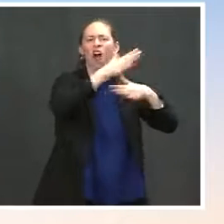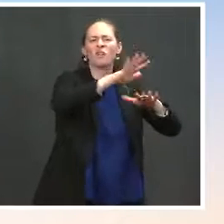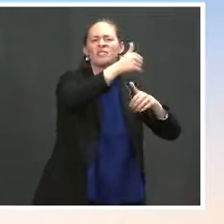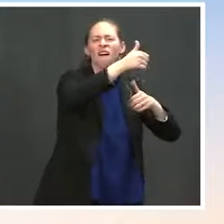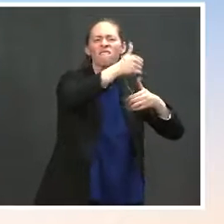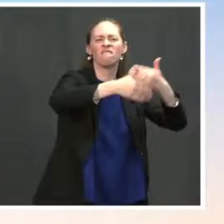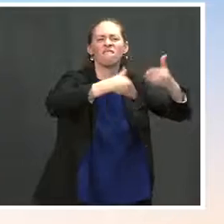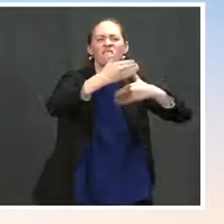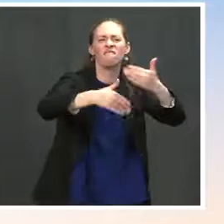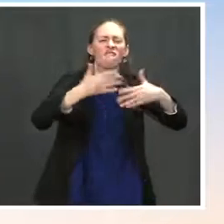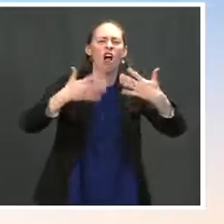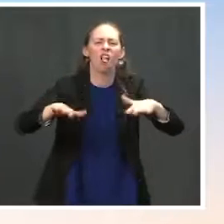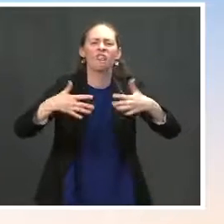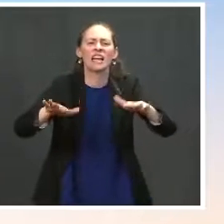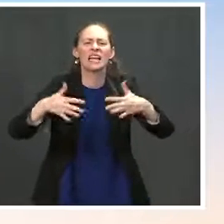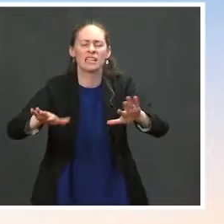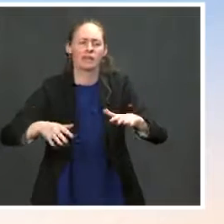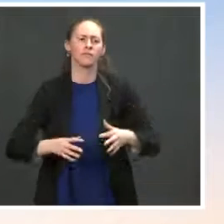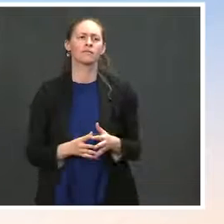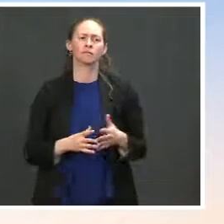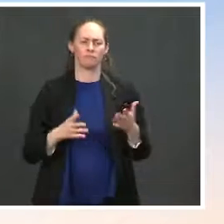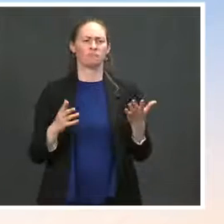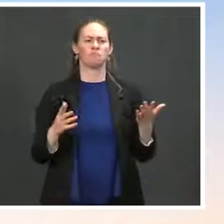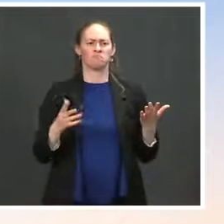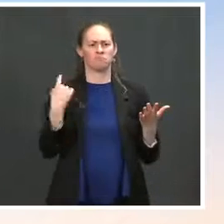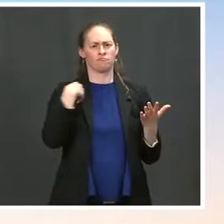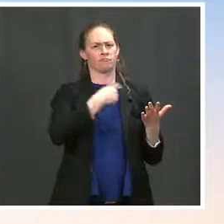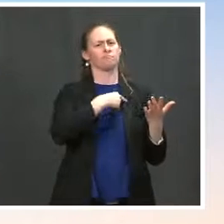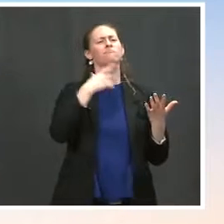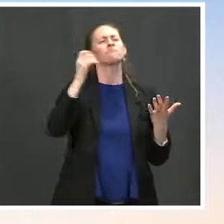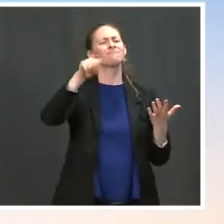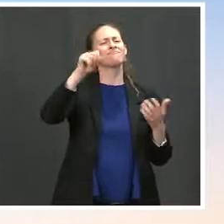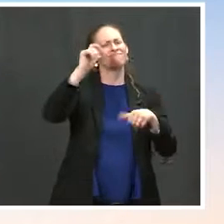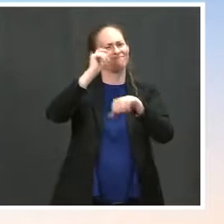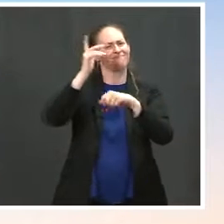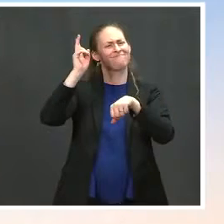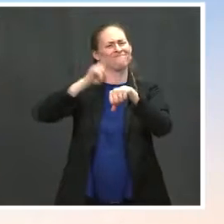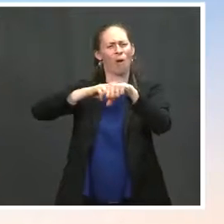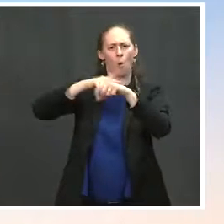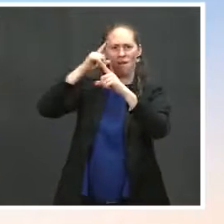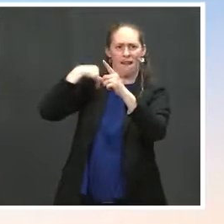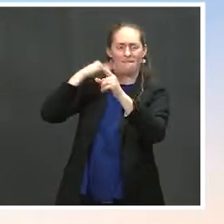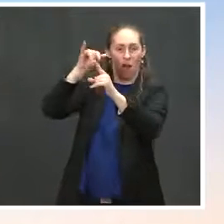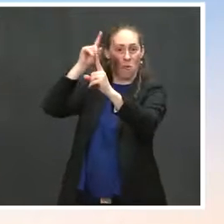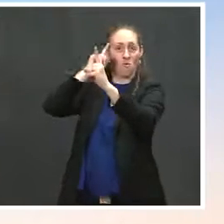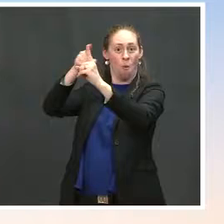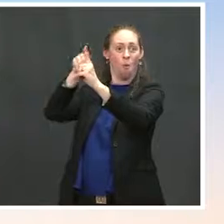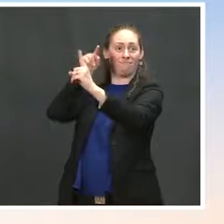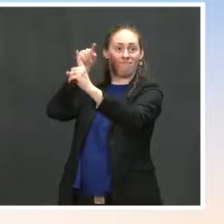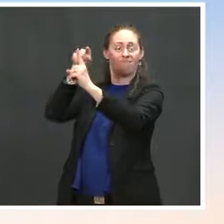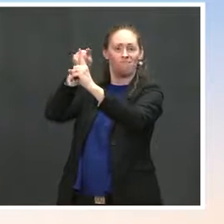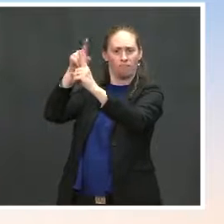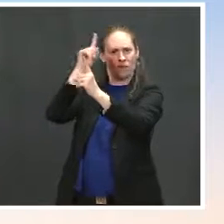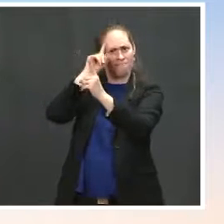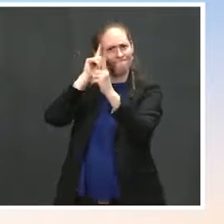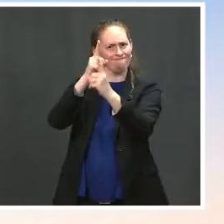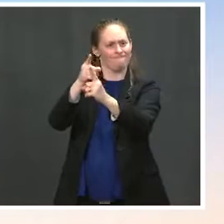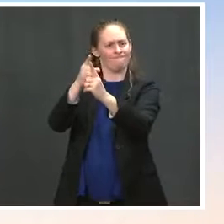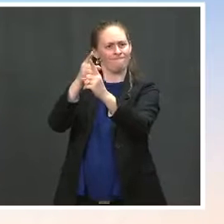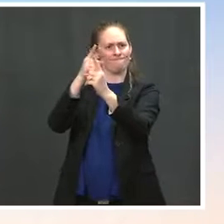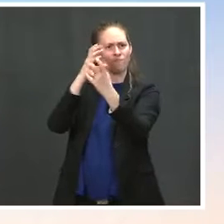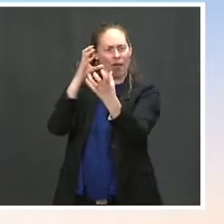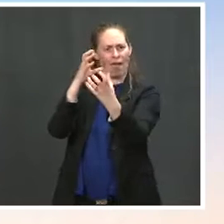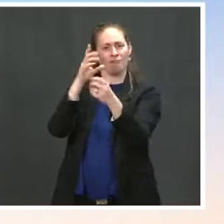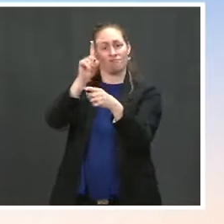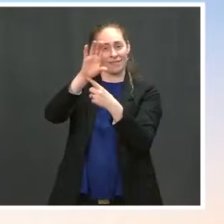of examples, we, of course, have set a goal to reach 100% carbon pollution-free electricity by 2035,